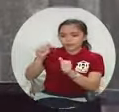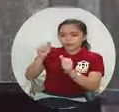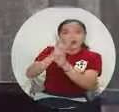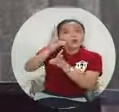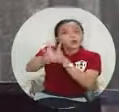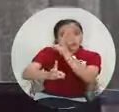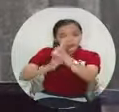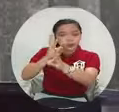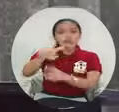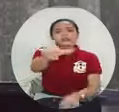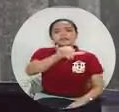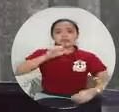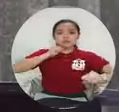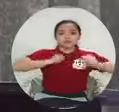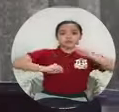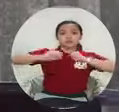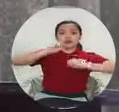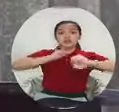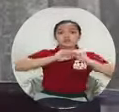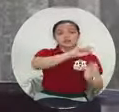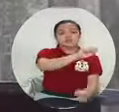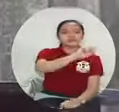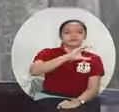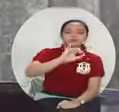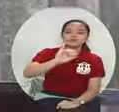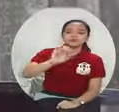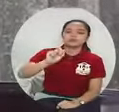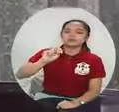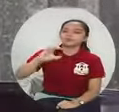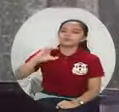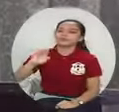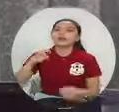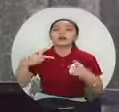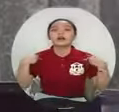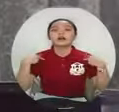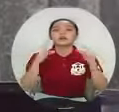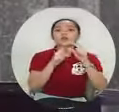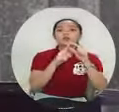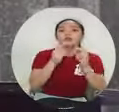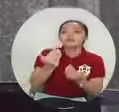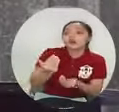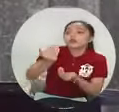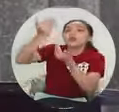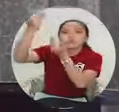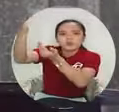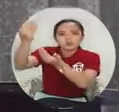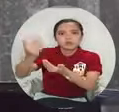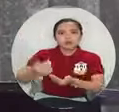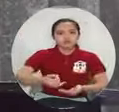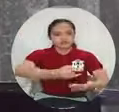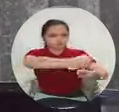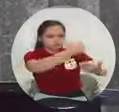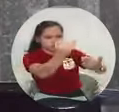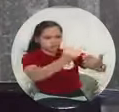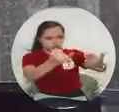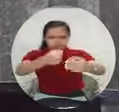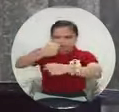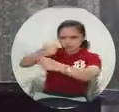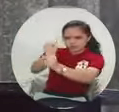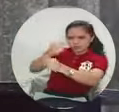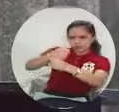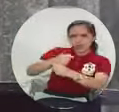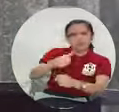scope of arts and sciences, we find that imprinted word commitment. In the world of inventions and advanced